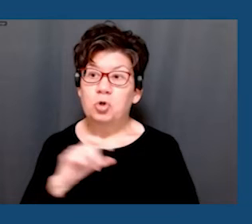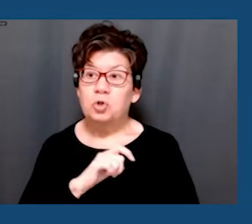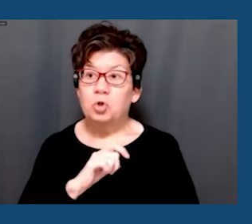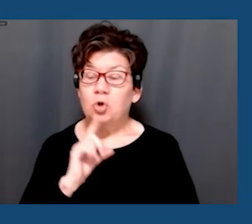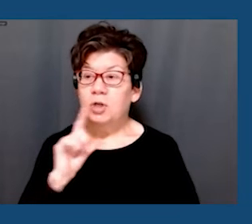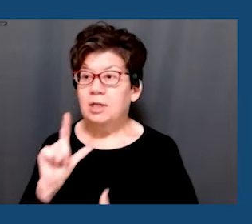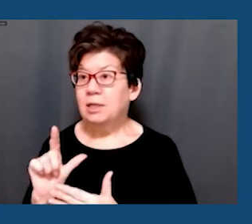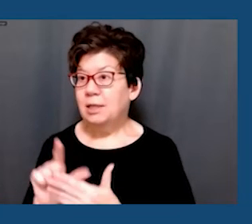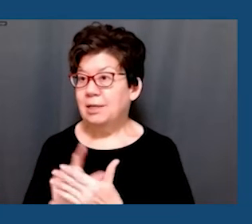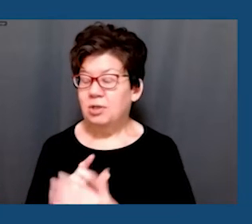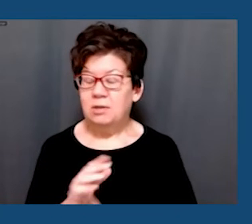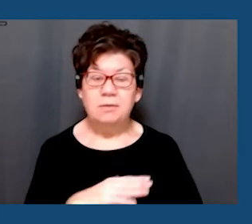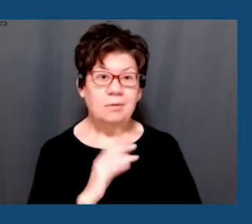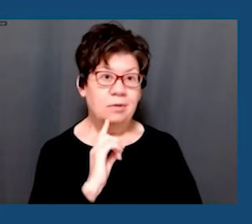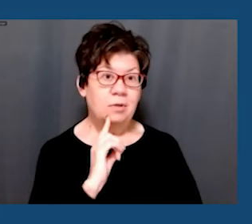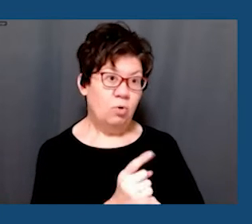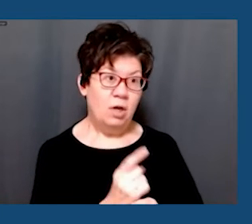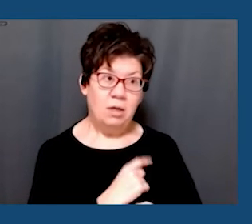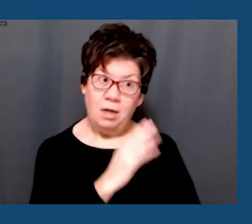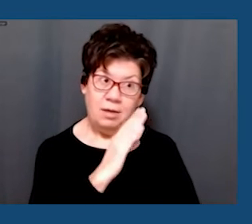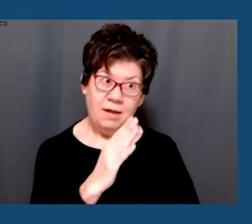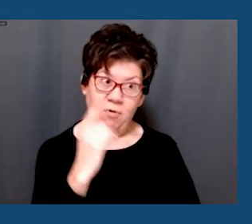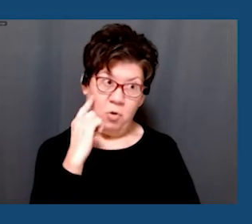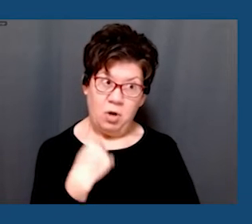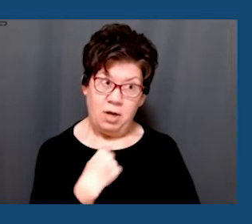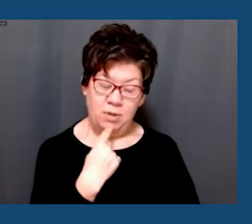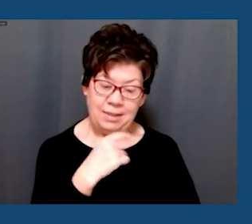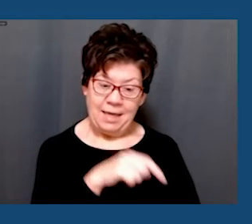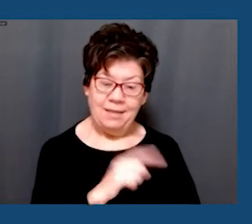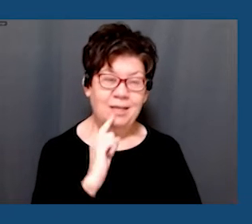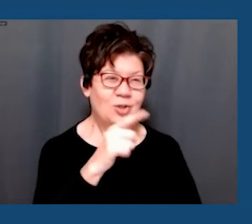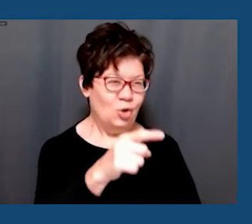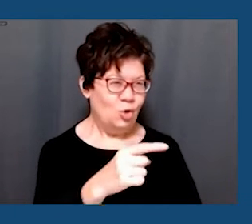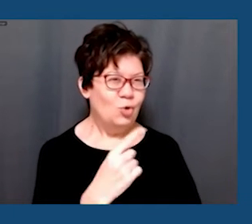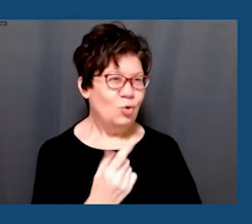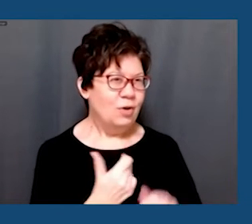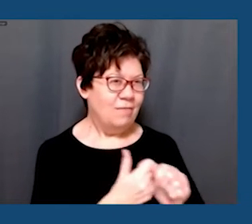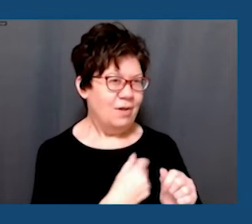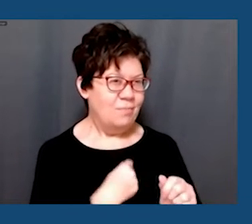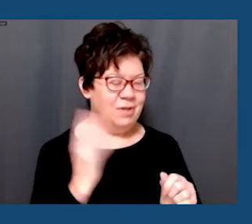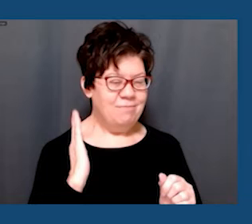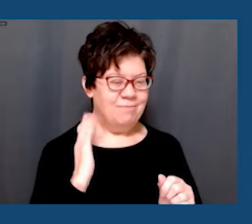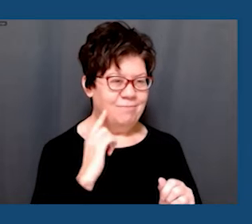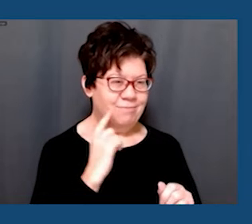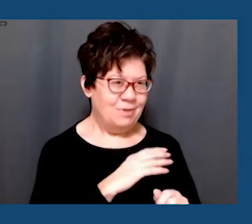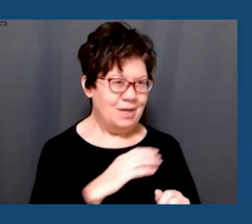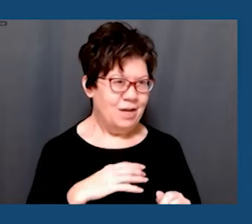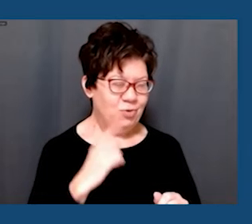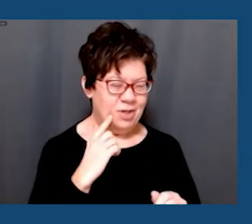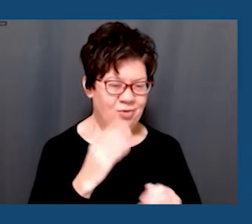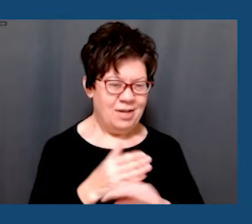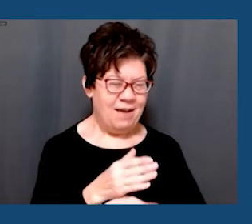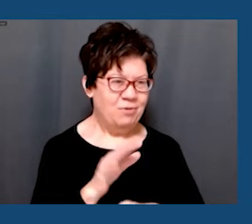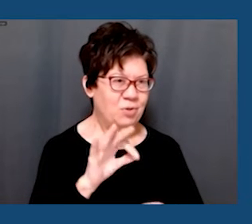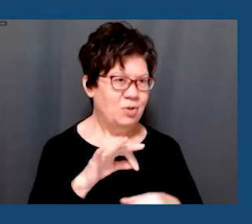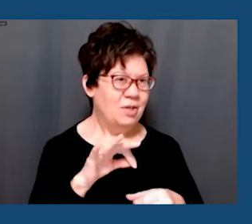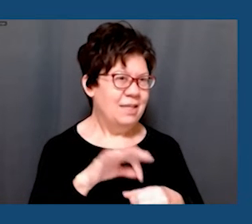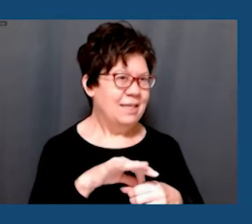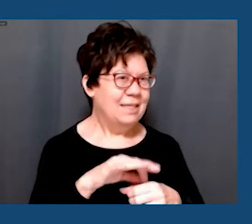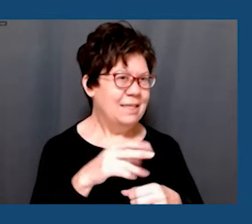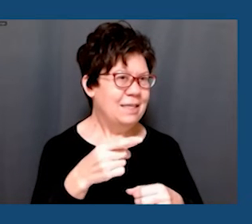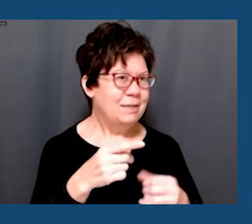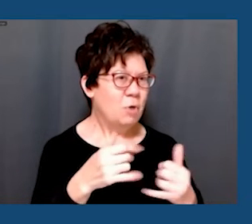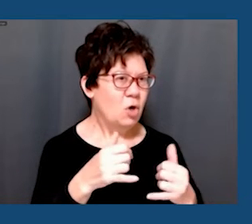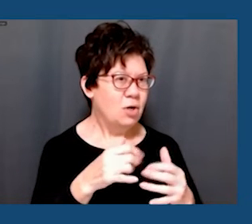thought I'd say this, Nick, because you covered me when I went to Congress right after the Tea Party was elected in November of 2010. I was elected in